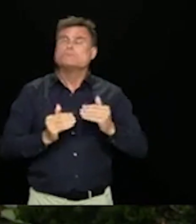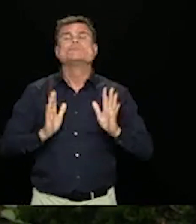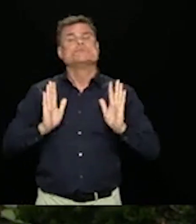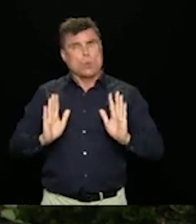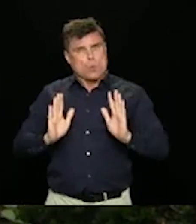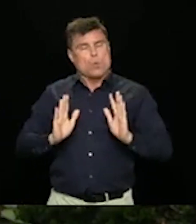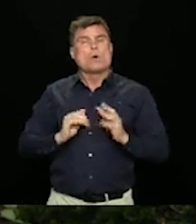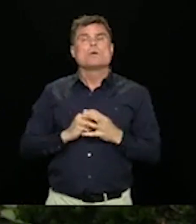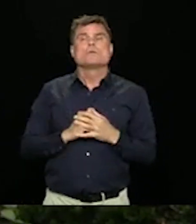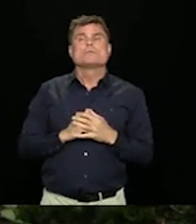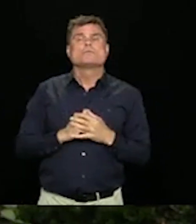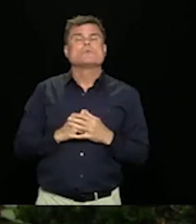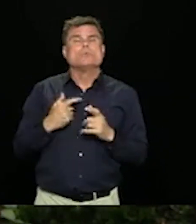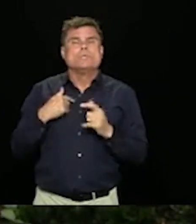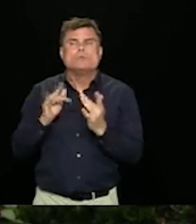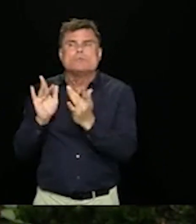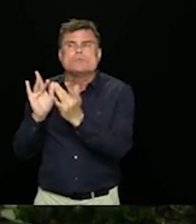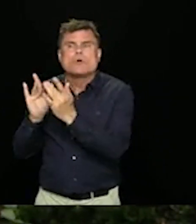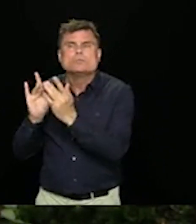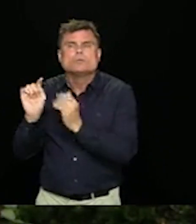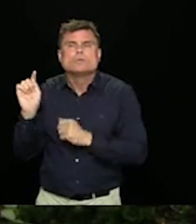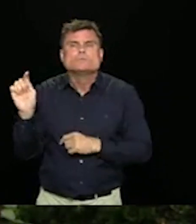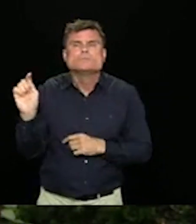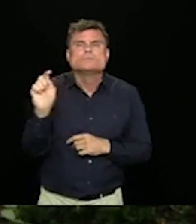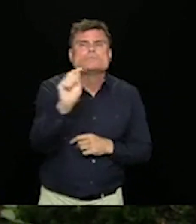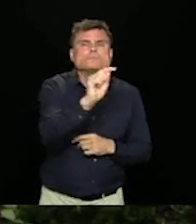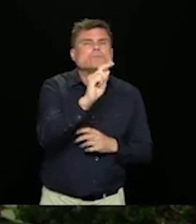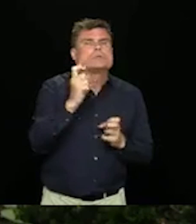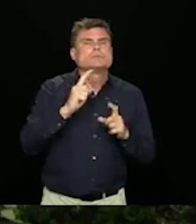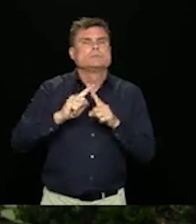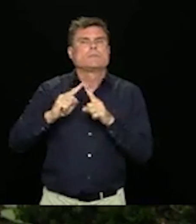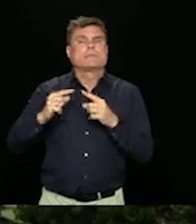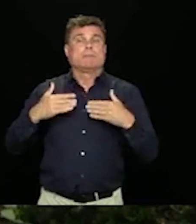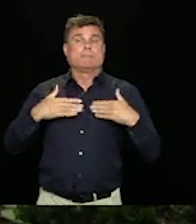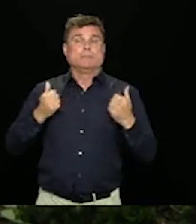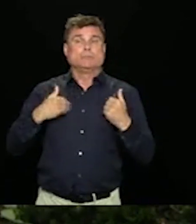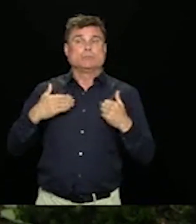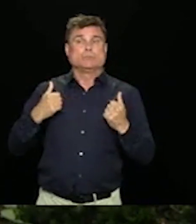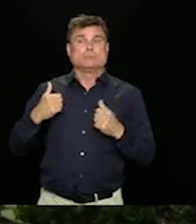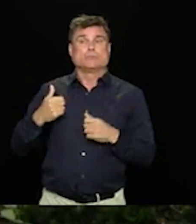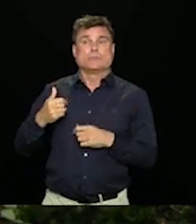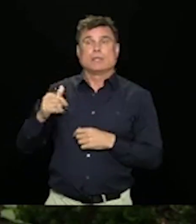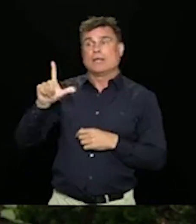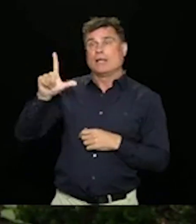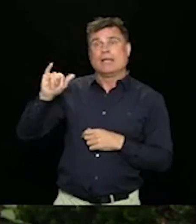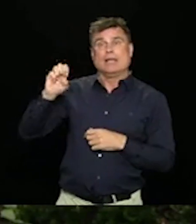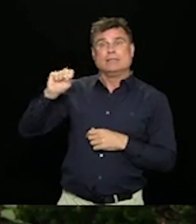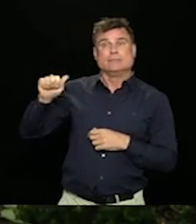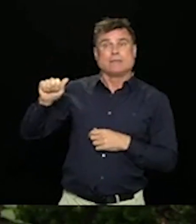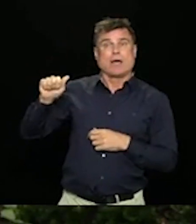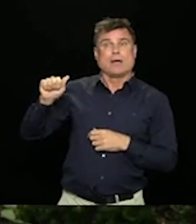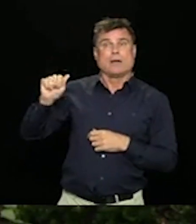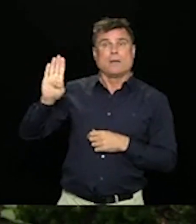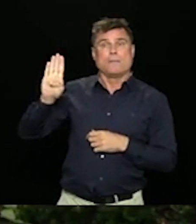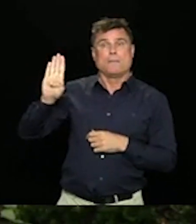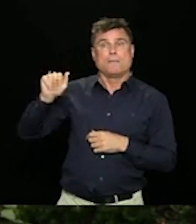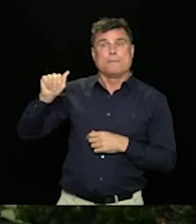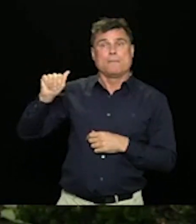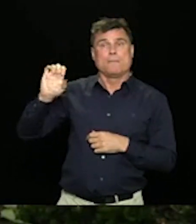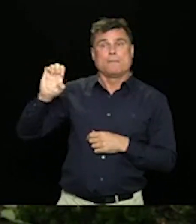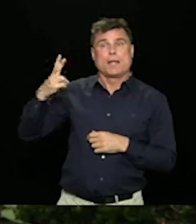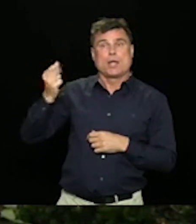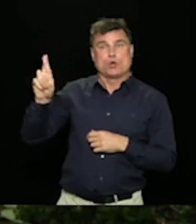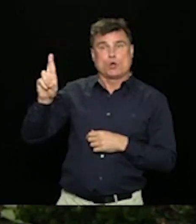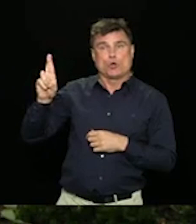providers. Minister Lisa Baer has been holding stakeholder conversations regularly for the past month and a half, and we've been pushing all of that